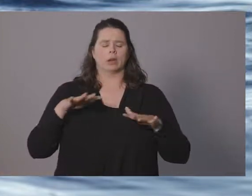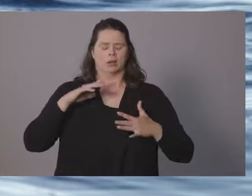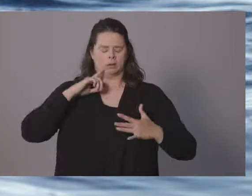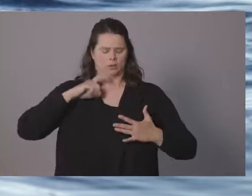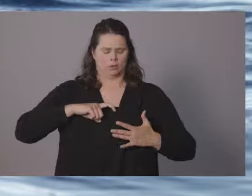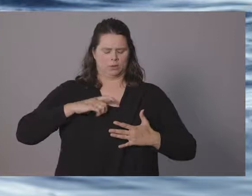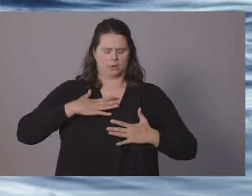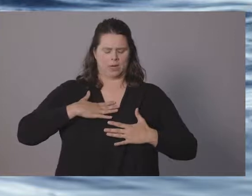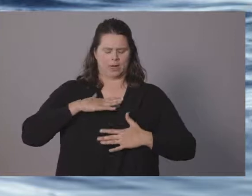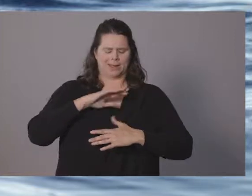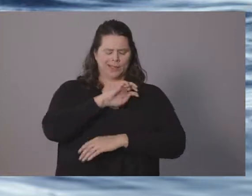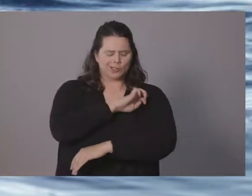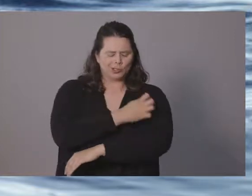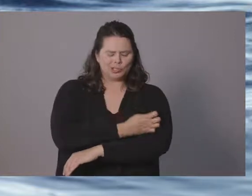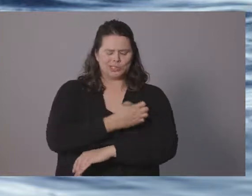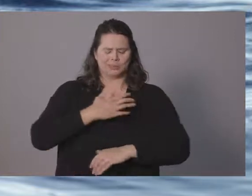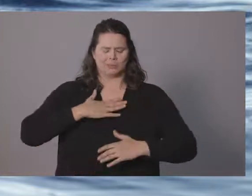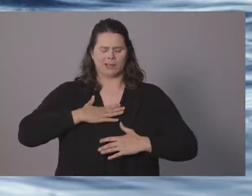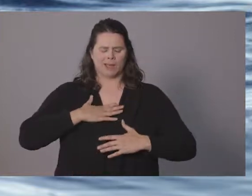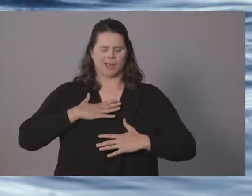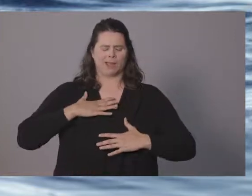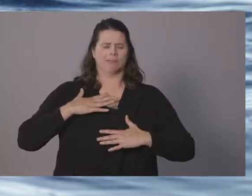Noticing the energy in your body.